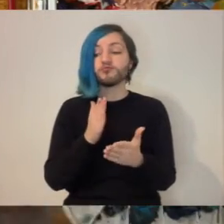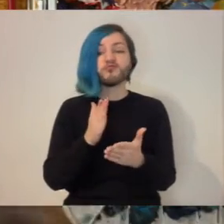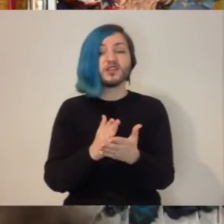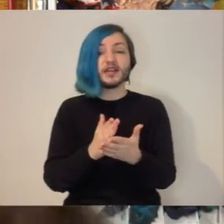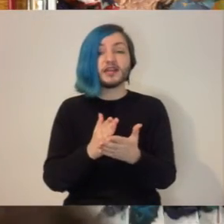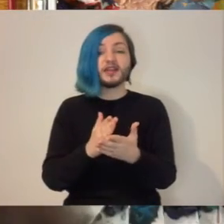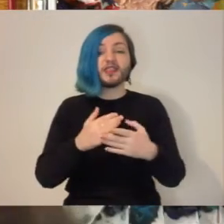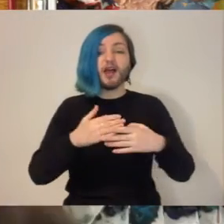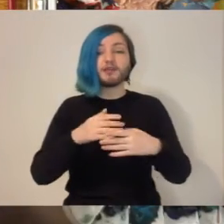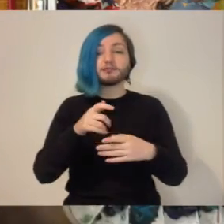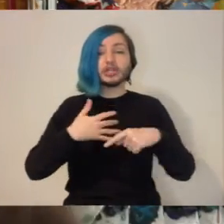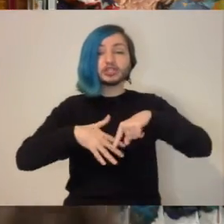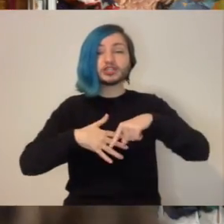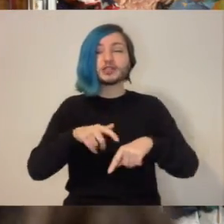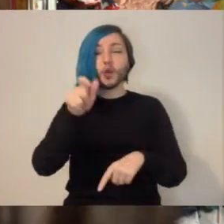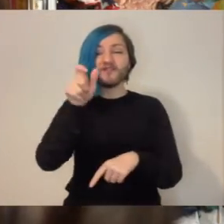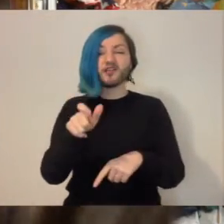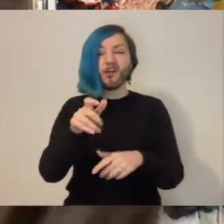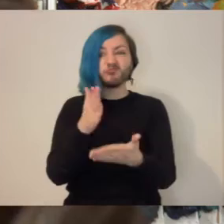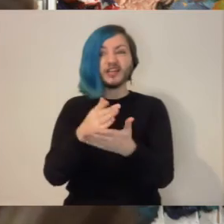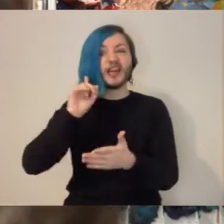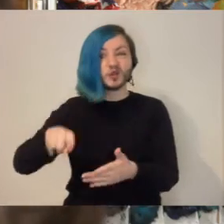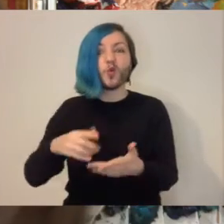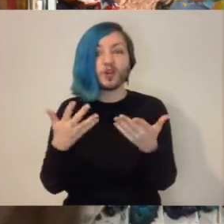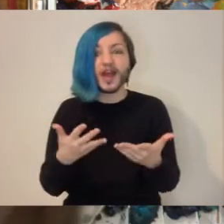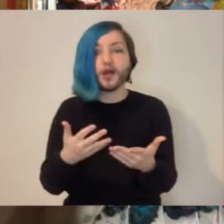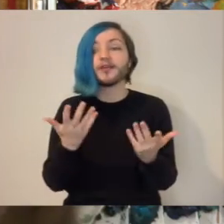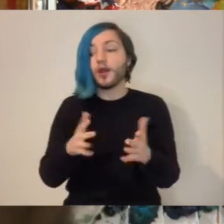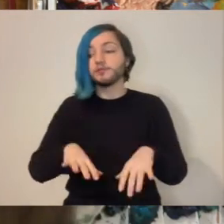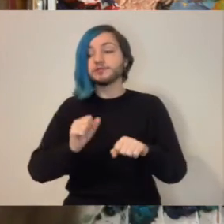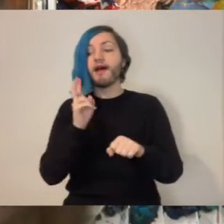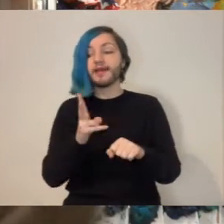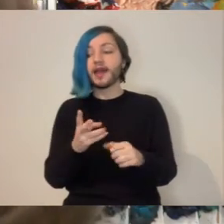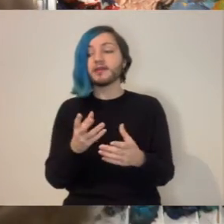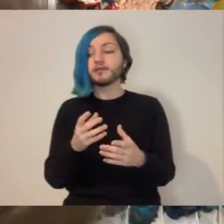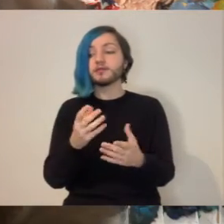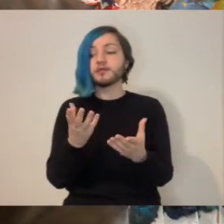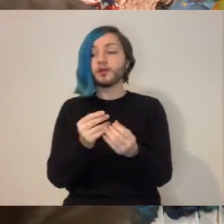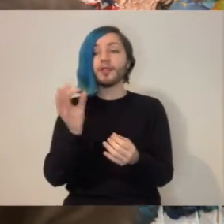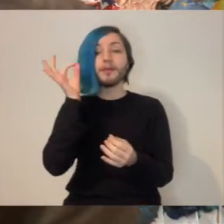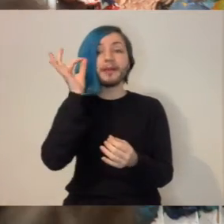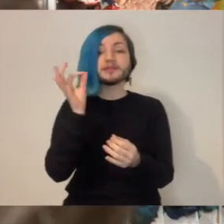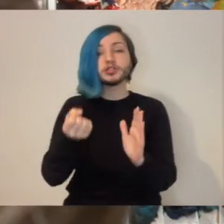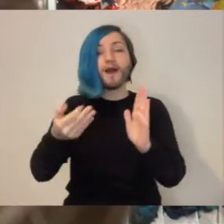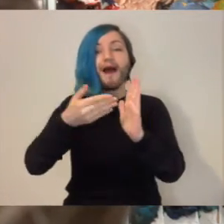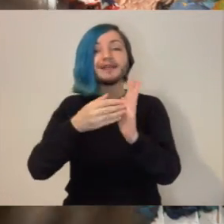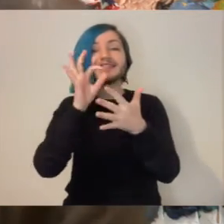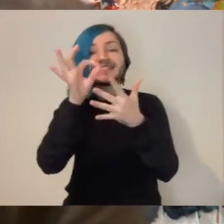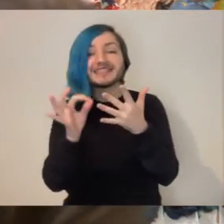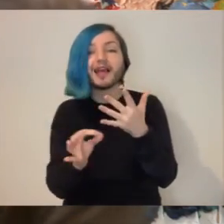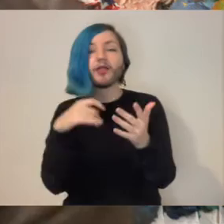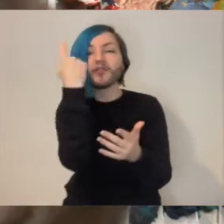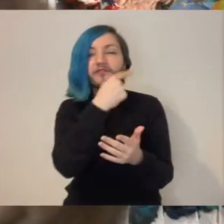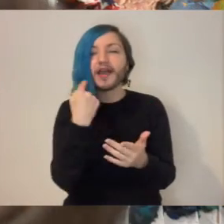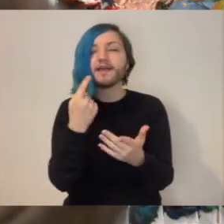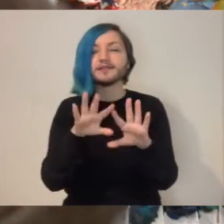line. That's just almost like my shadow figure, but I'm just going to go in again now with my line to get the detail